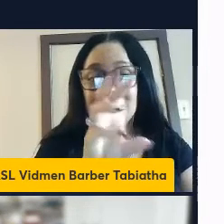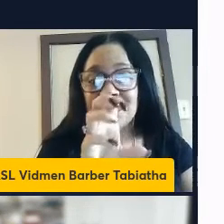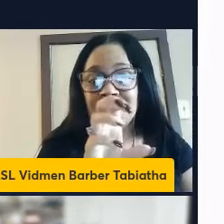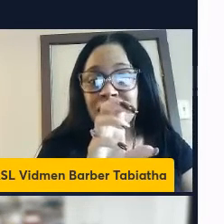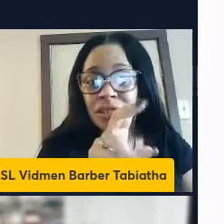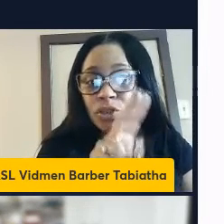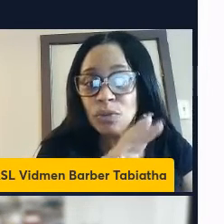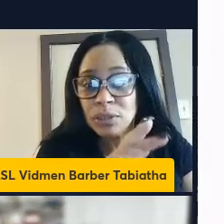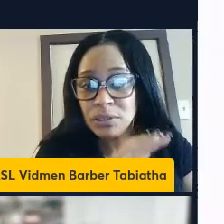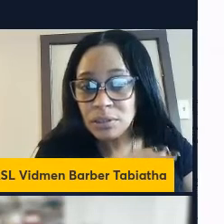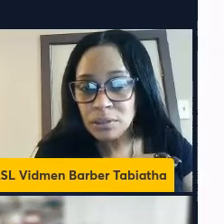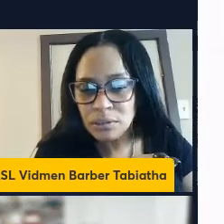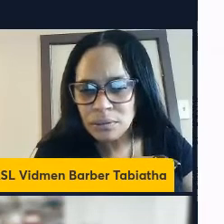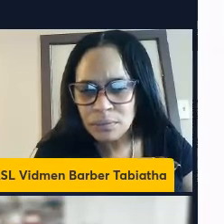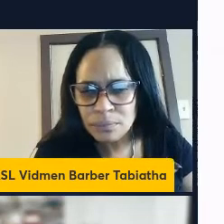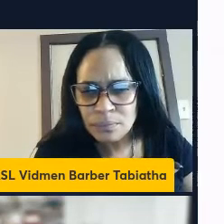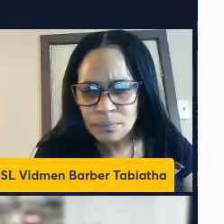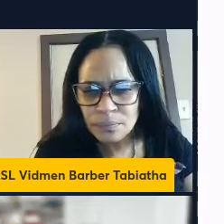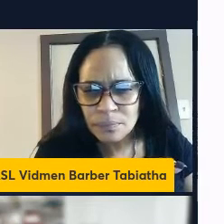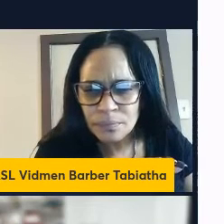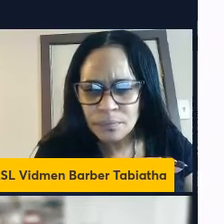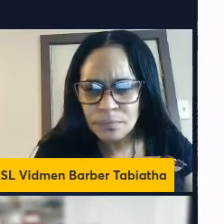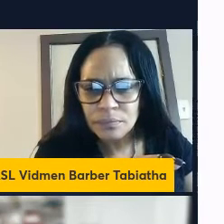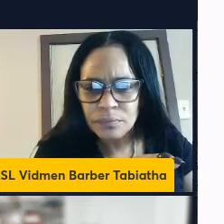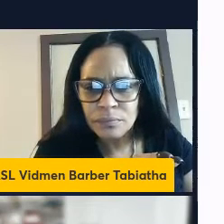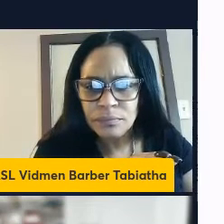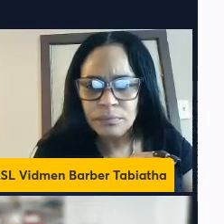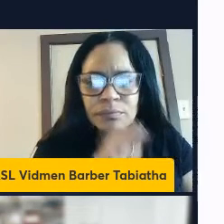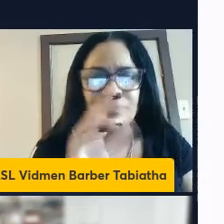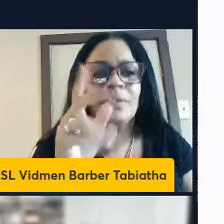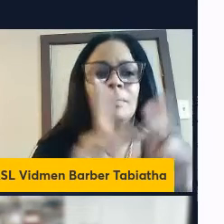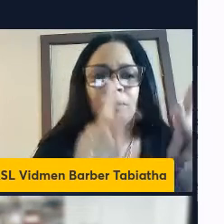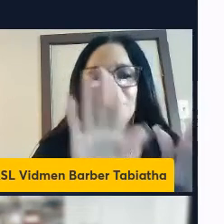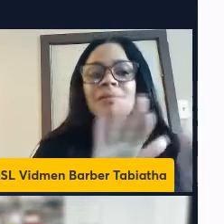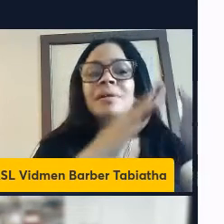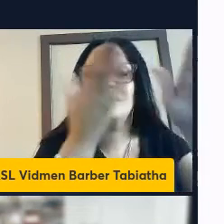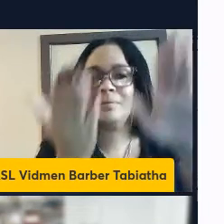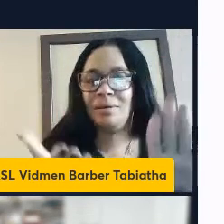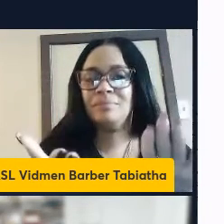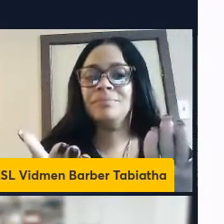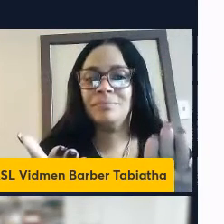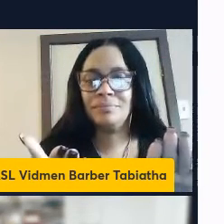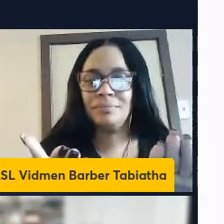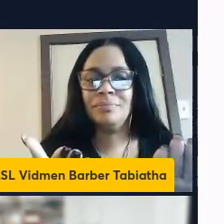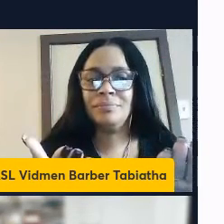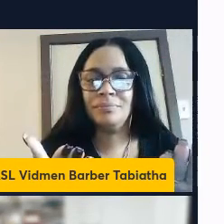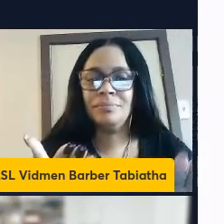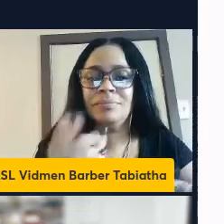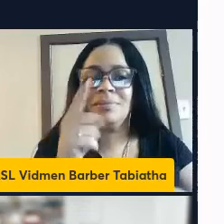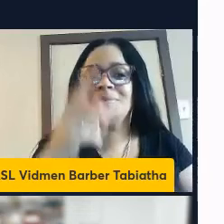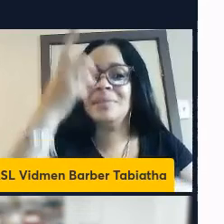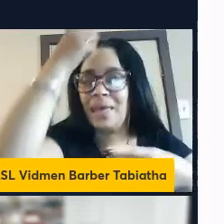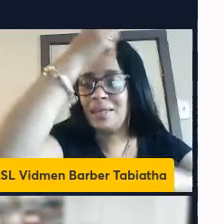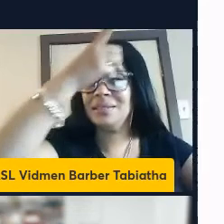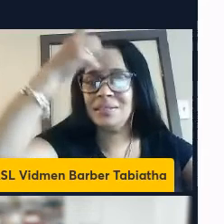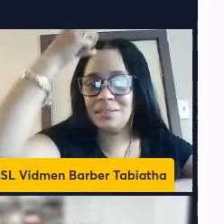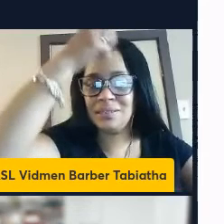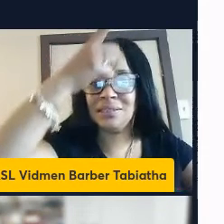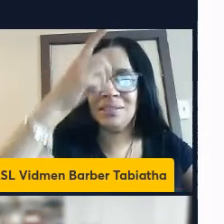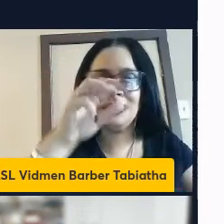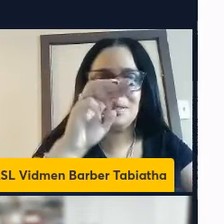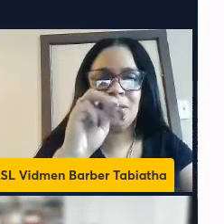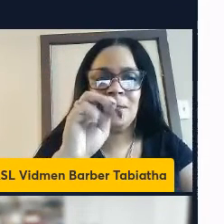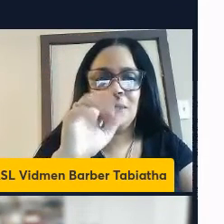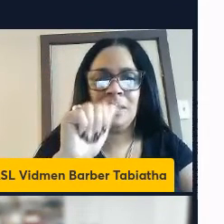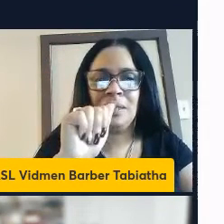,000 deaths. So, this disease, malaria, remains a public